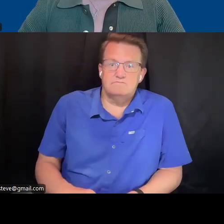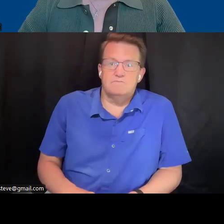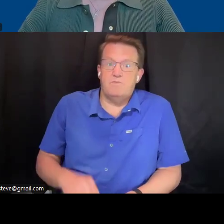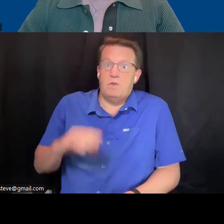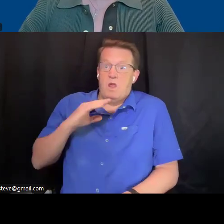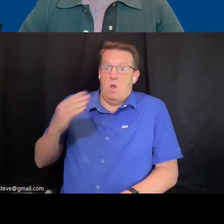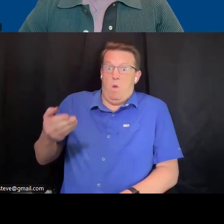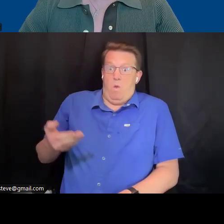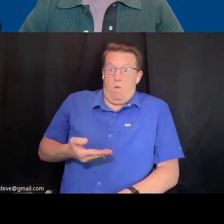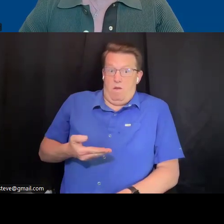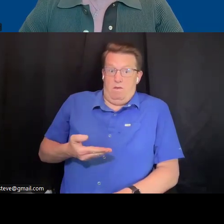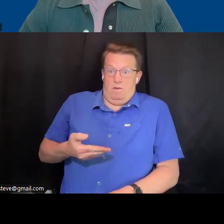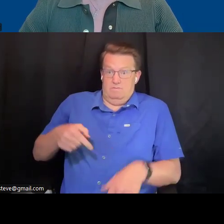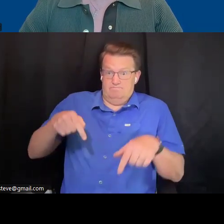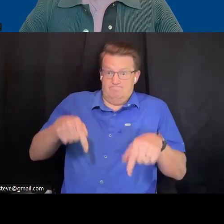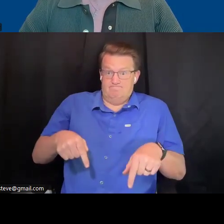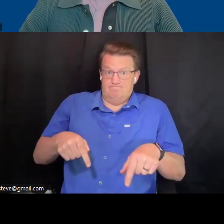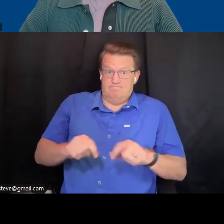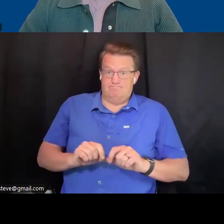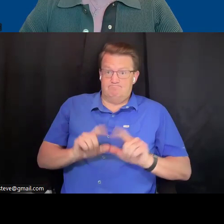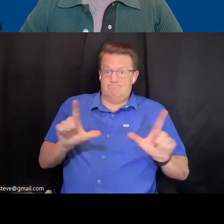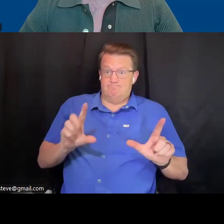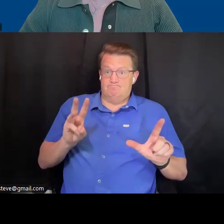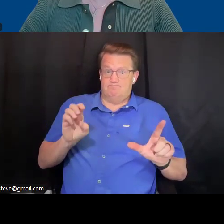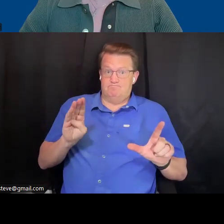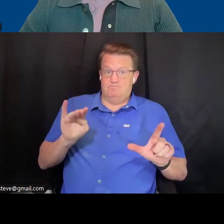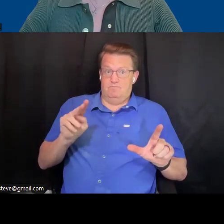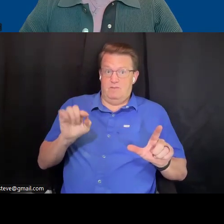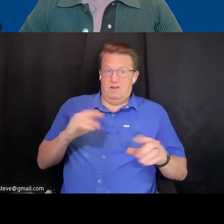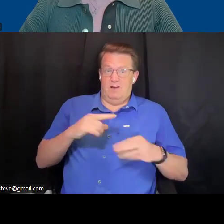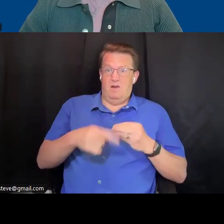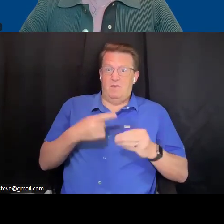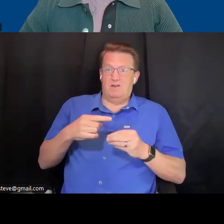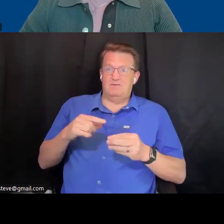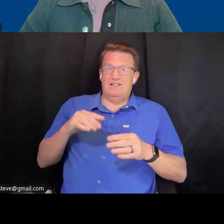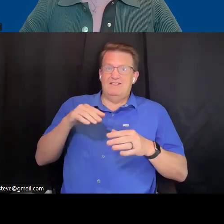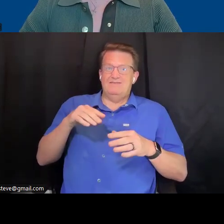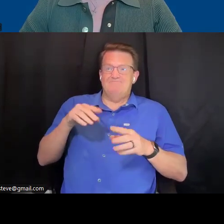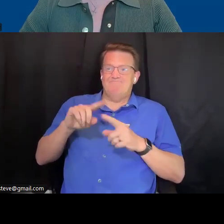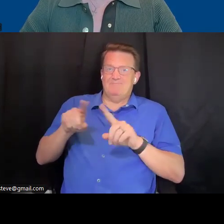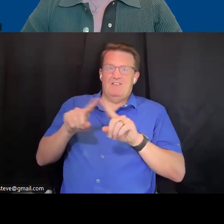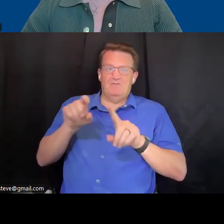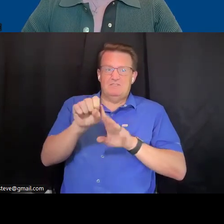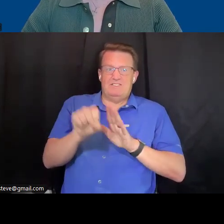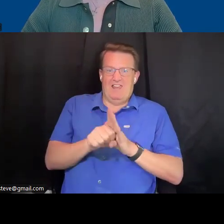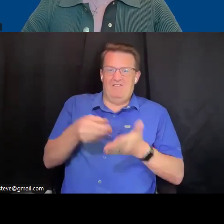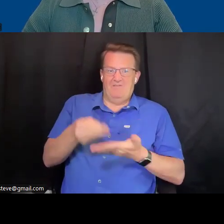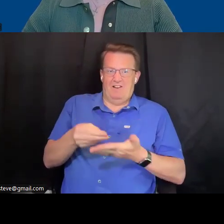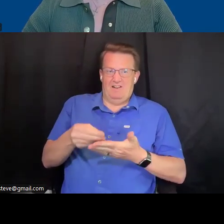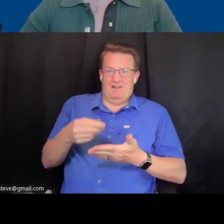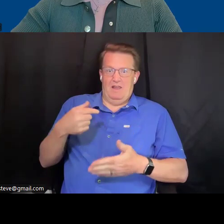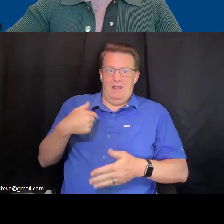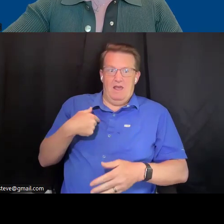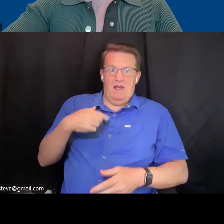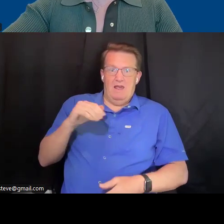Welcome to today's webinar on the proposed Intrastate Funding Formula update. I am Anna Grazia from the California Department of